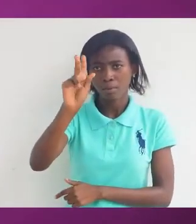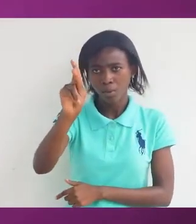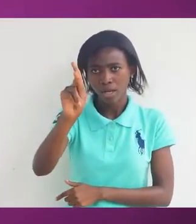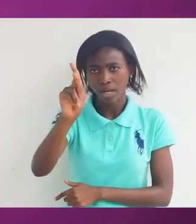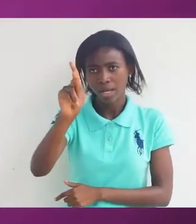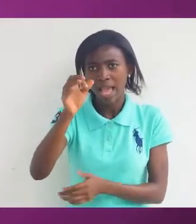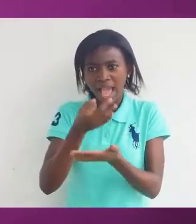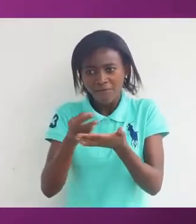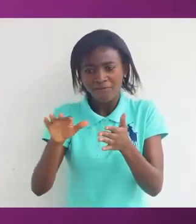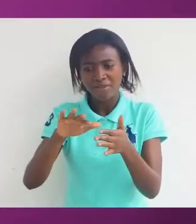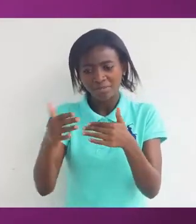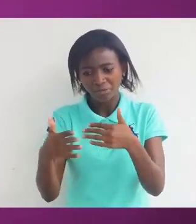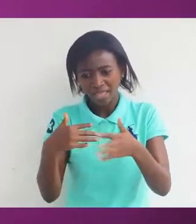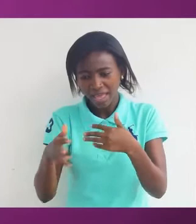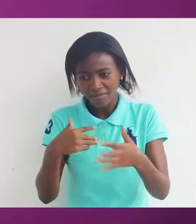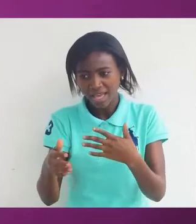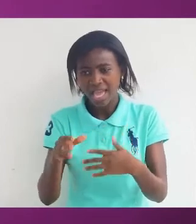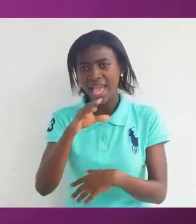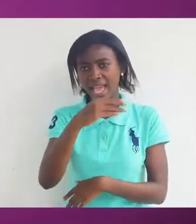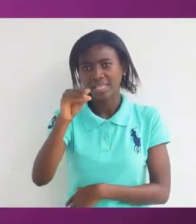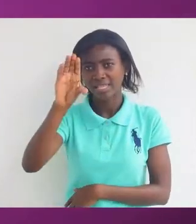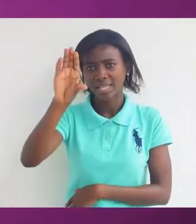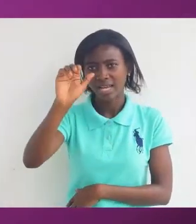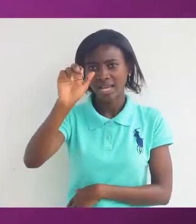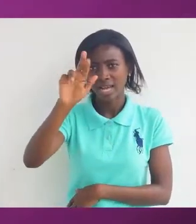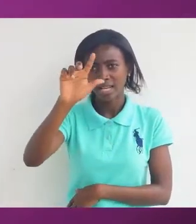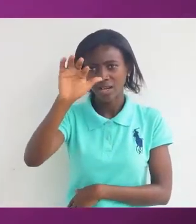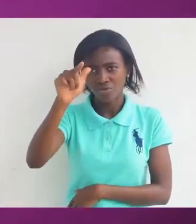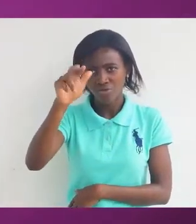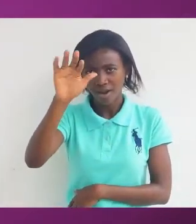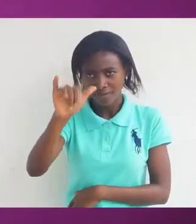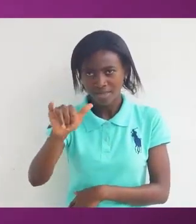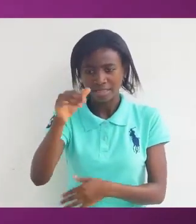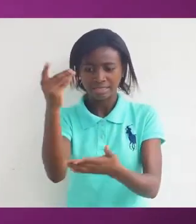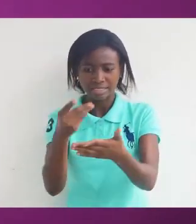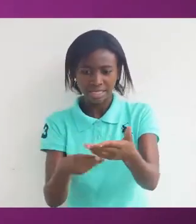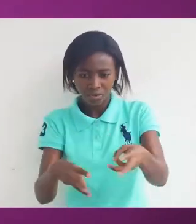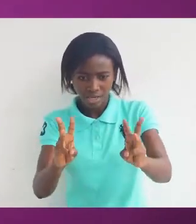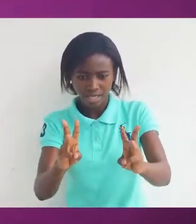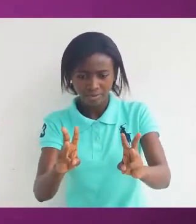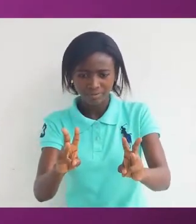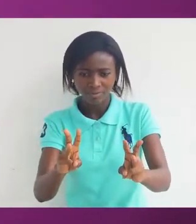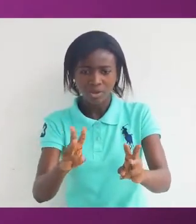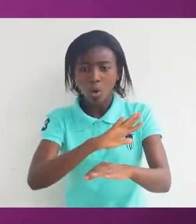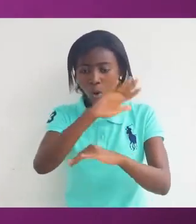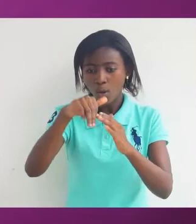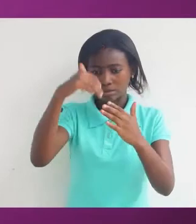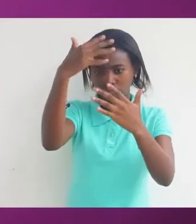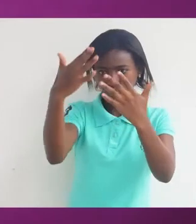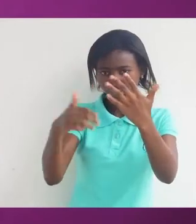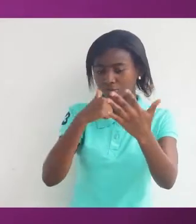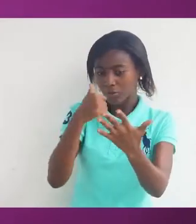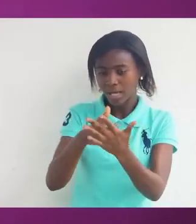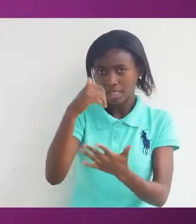freehand, freestyle, and calligraphy. These types of lettering